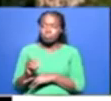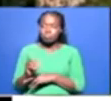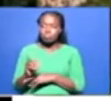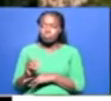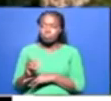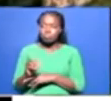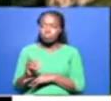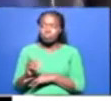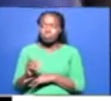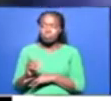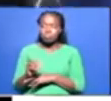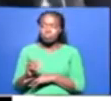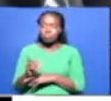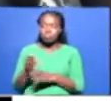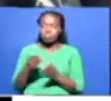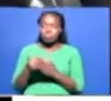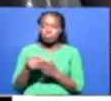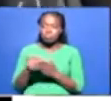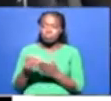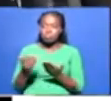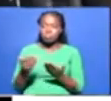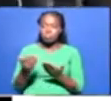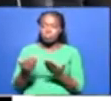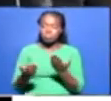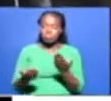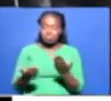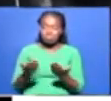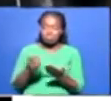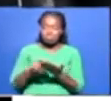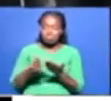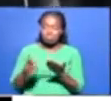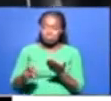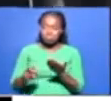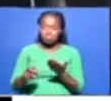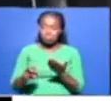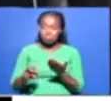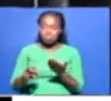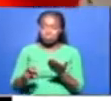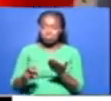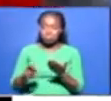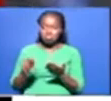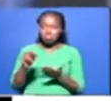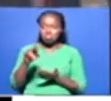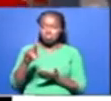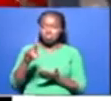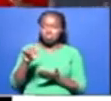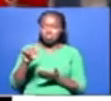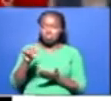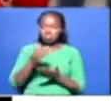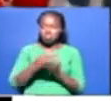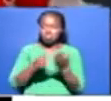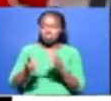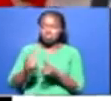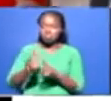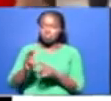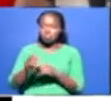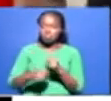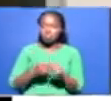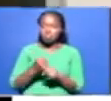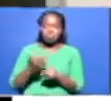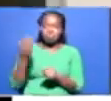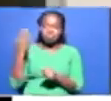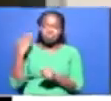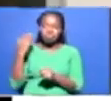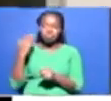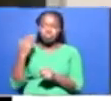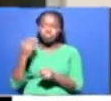Turkey is undergoing financial woes unseen in decades, with the Turkish lira losing half its value last year due to the COVID-19